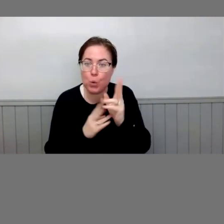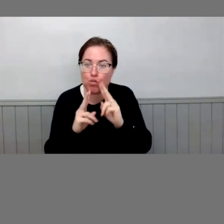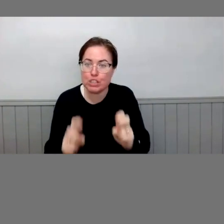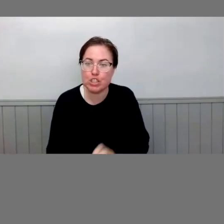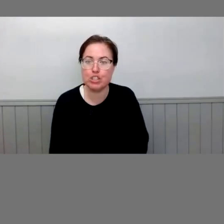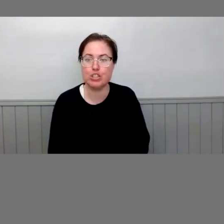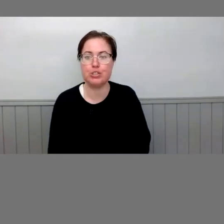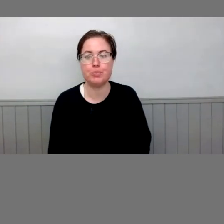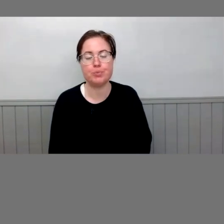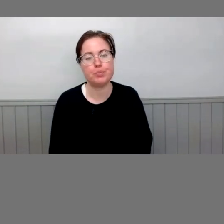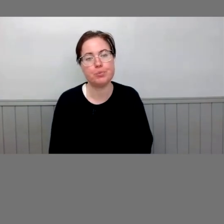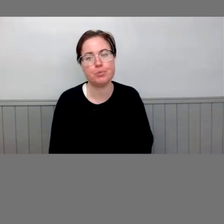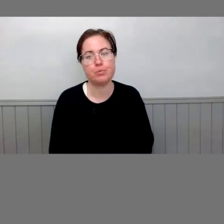research?